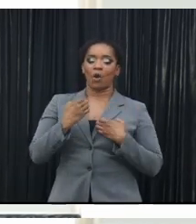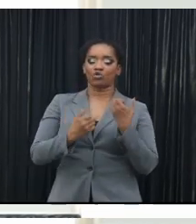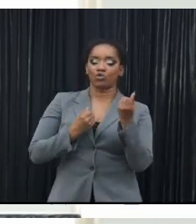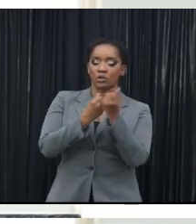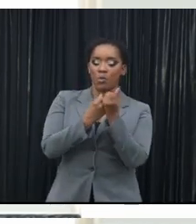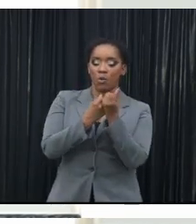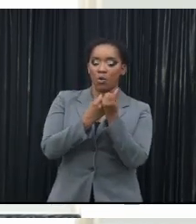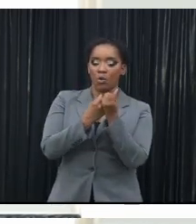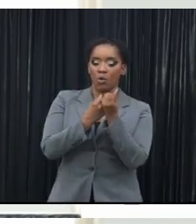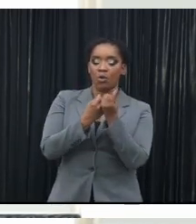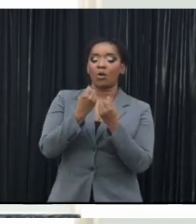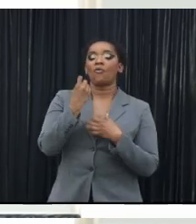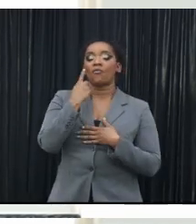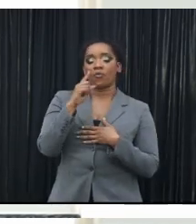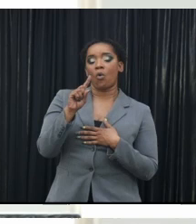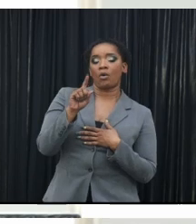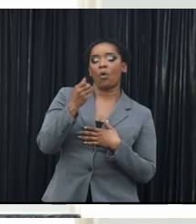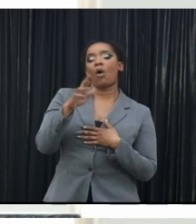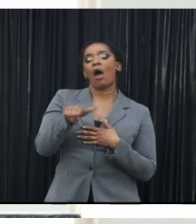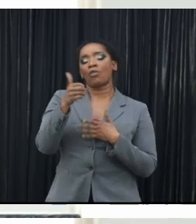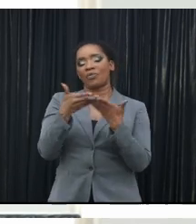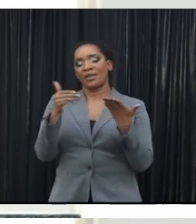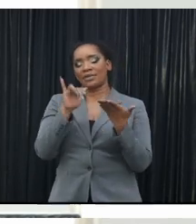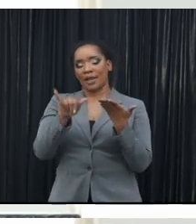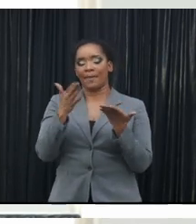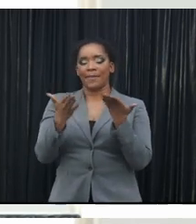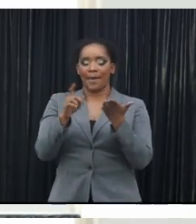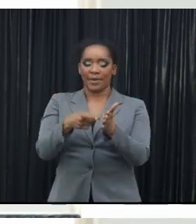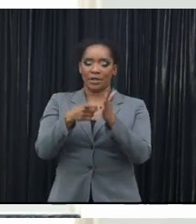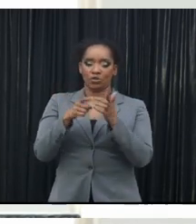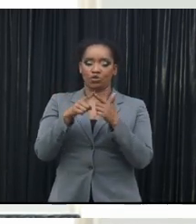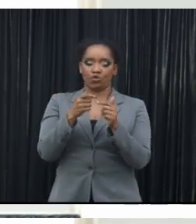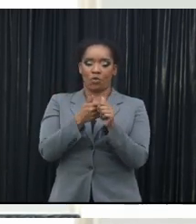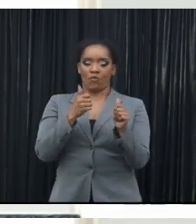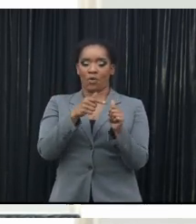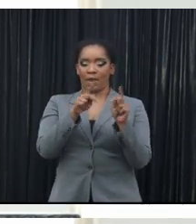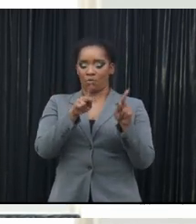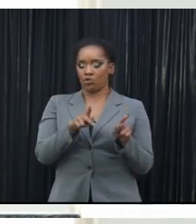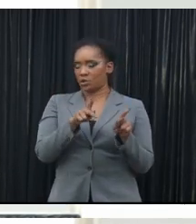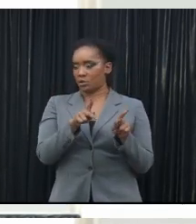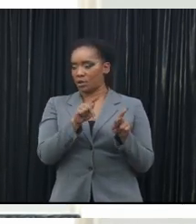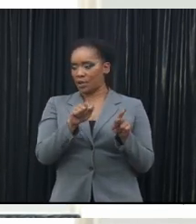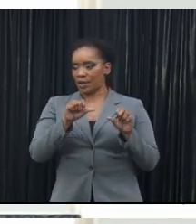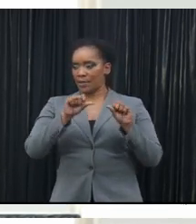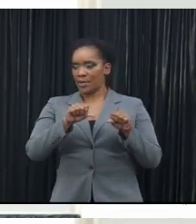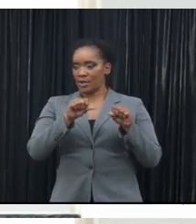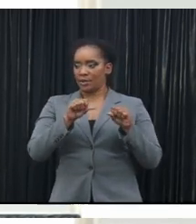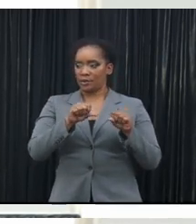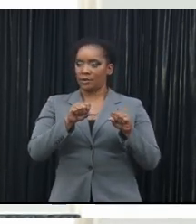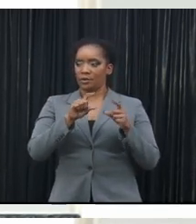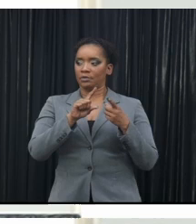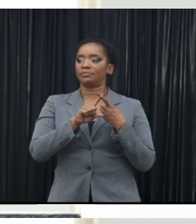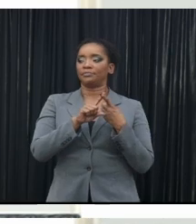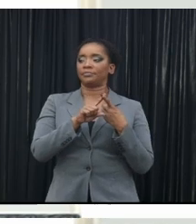or other assistance that may be necessary to afford that person the ability to use, like housing. So it can be any type of animal